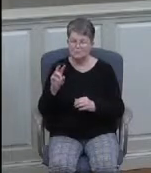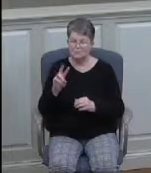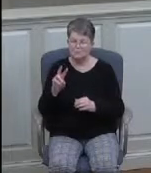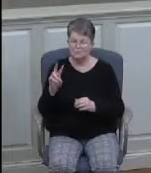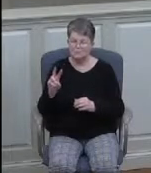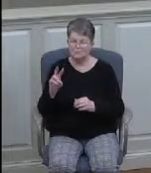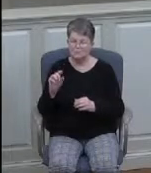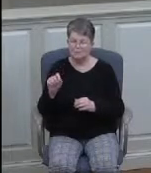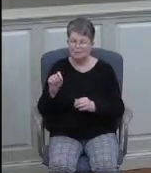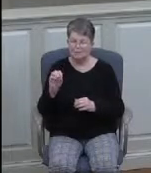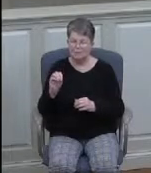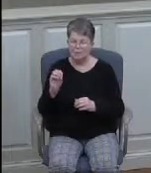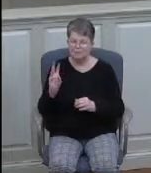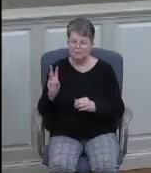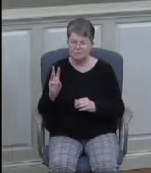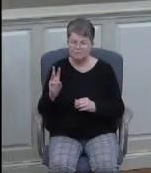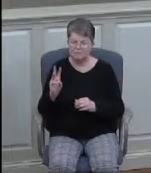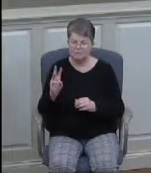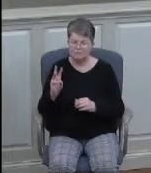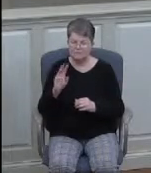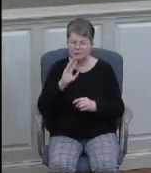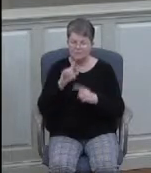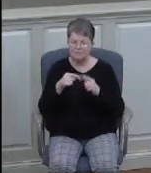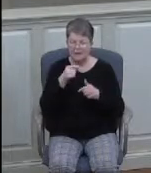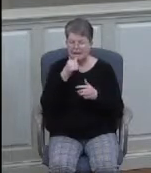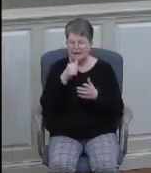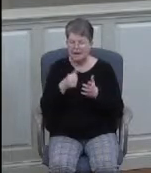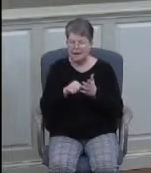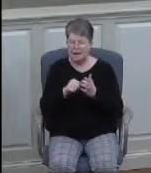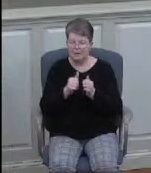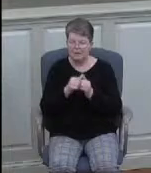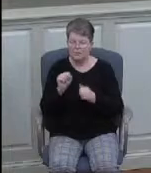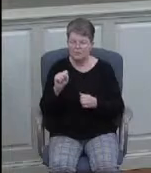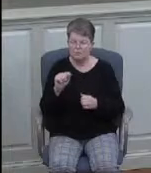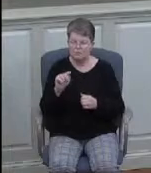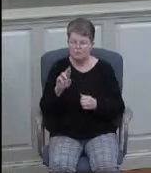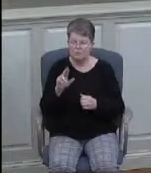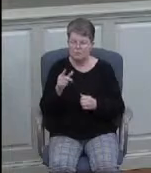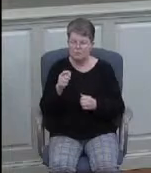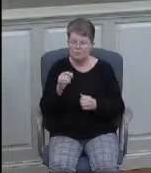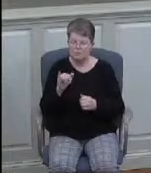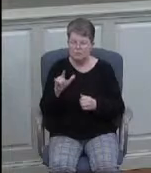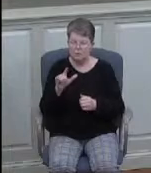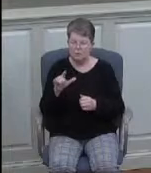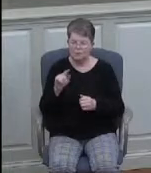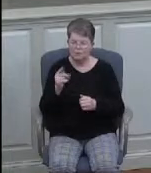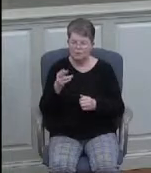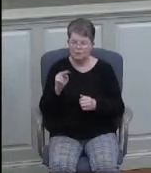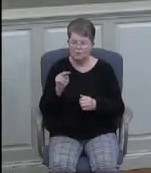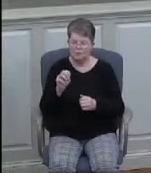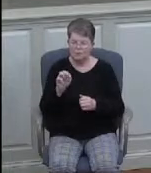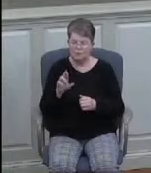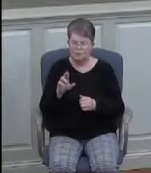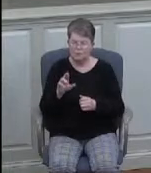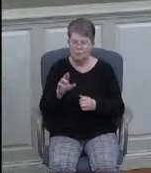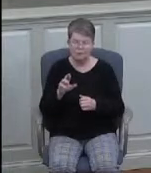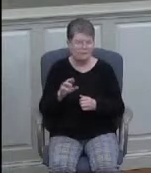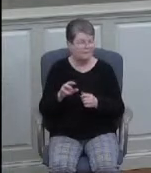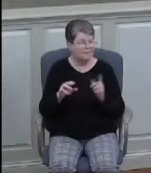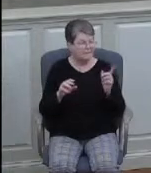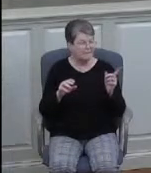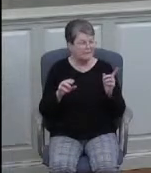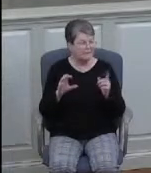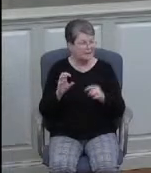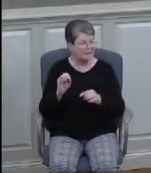2021-02-22-06. This is an engagement letter with Sturgill Turner as our attorney. Mr. Coffey. Thank you, Mayor and